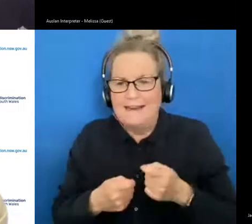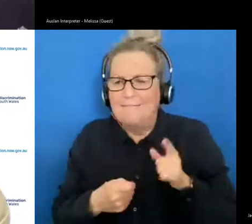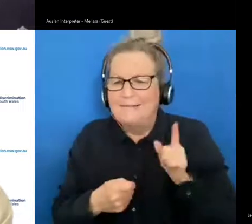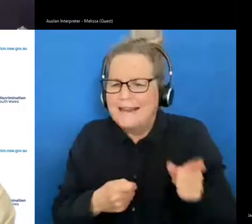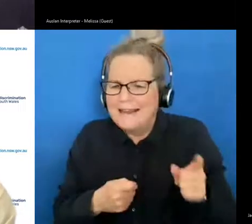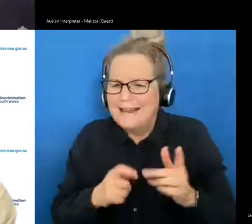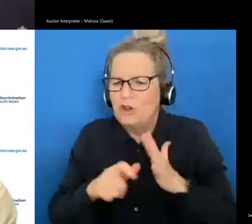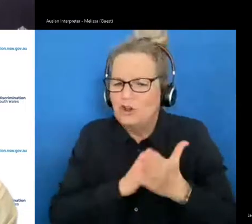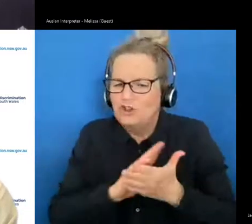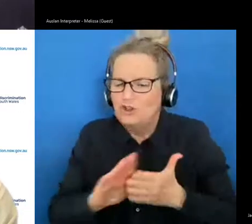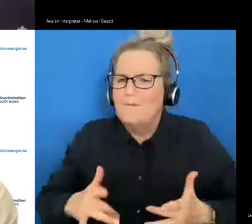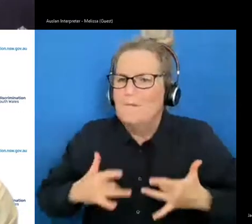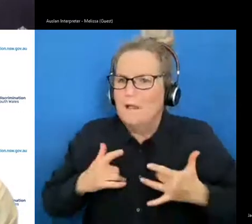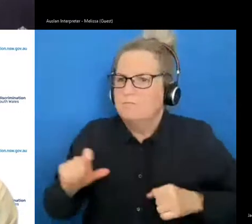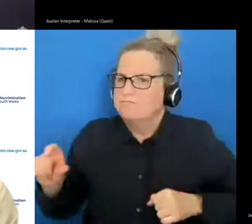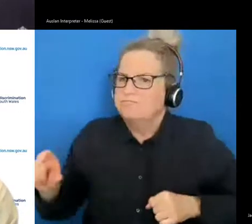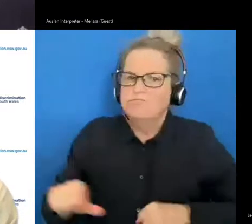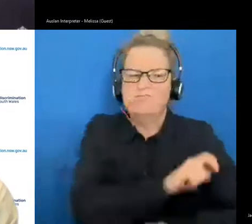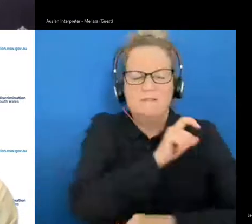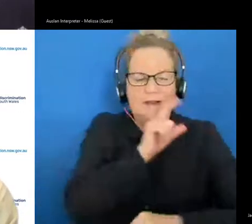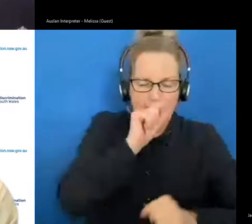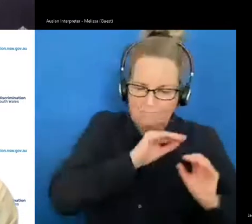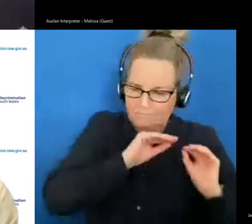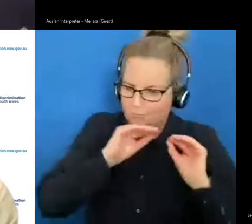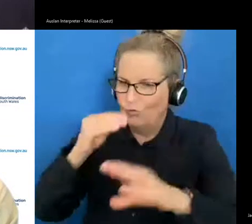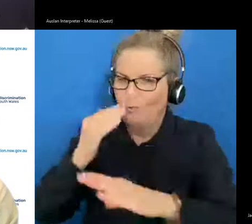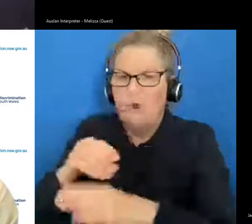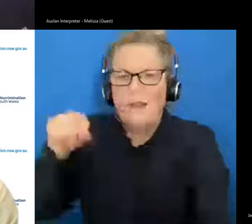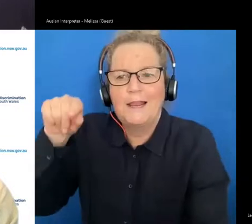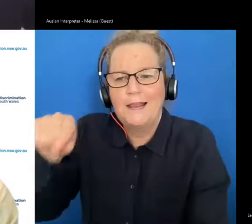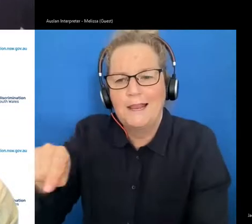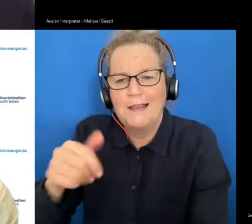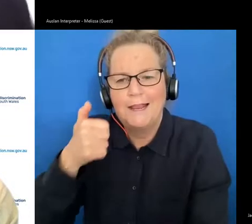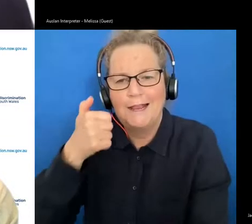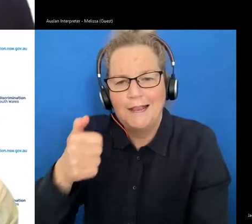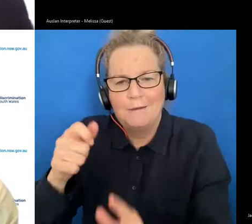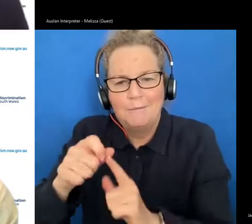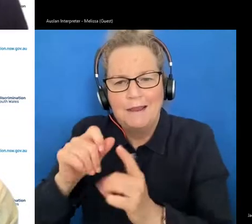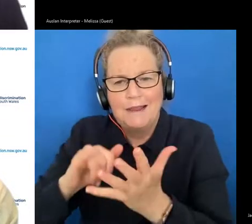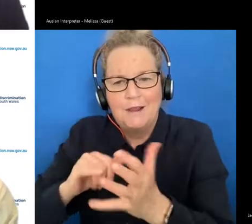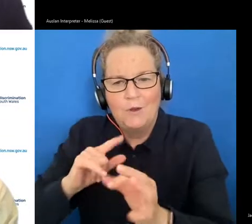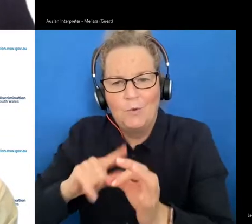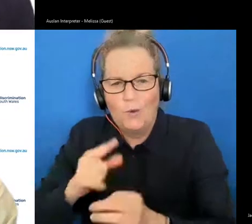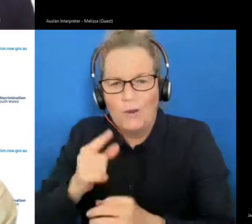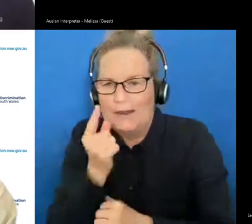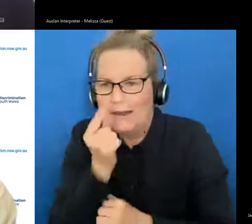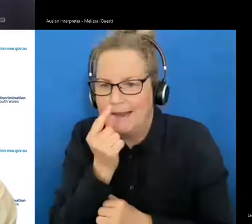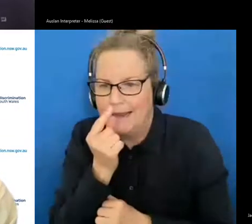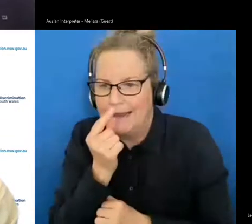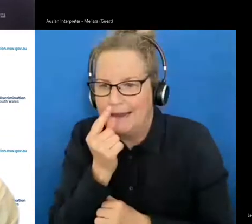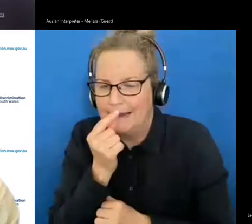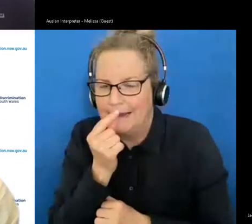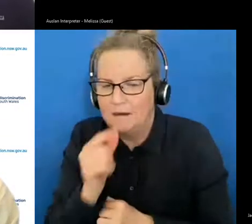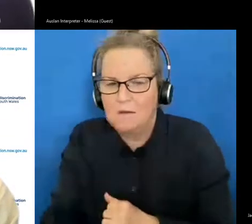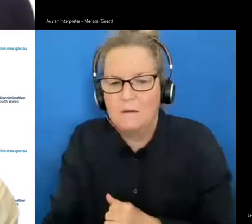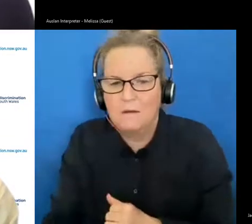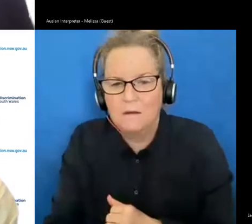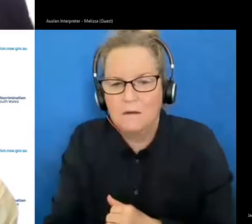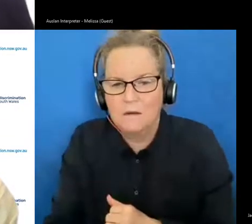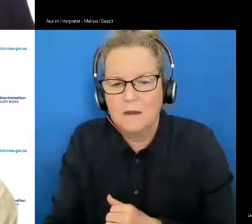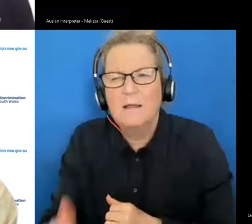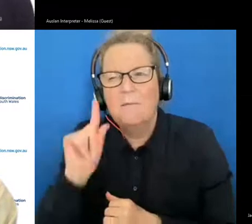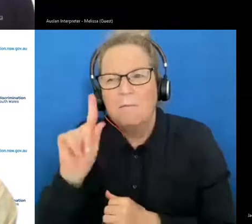confident that he could work from 6 PSQ flexibly, but most importantly, with the autonomy to work anywhere